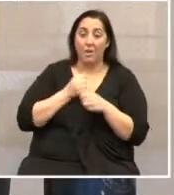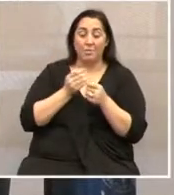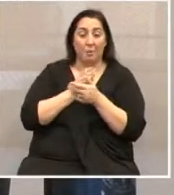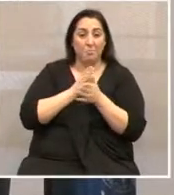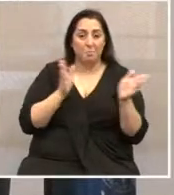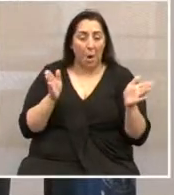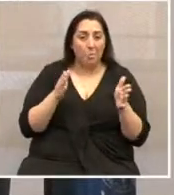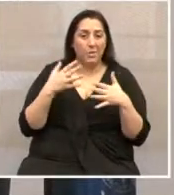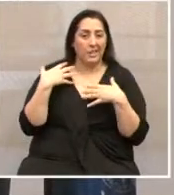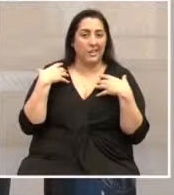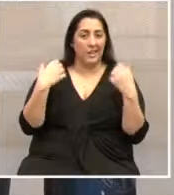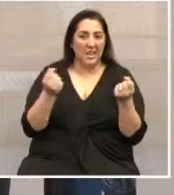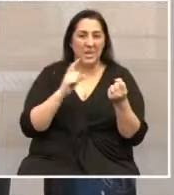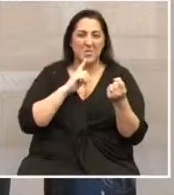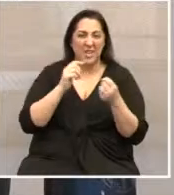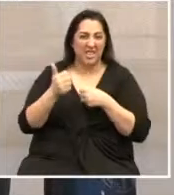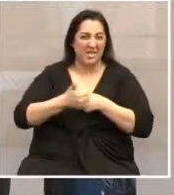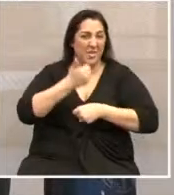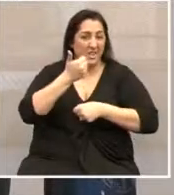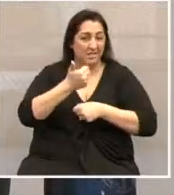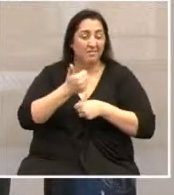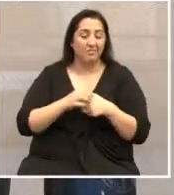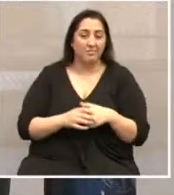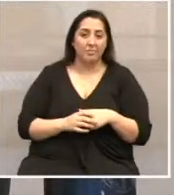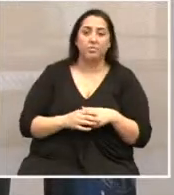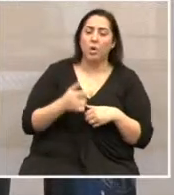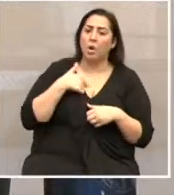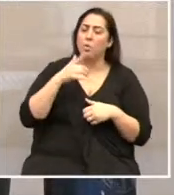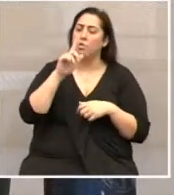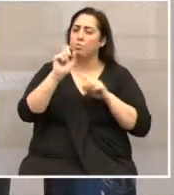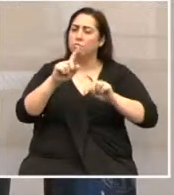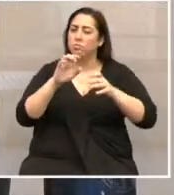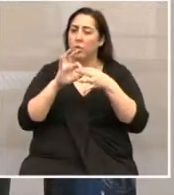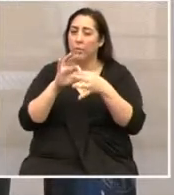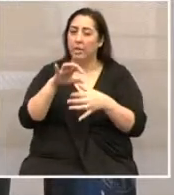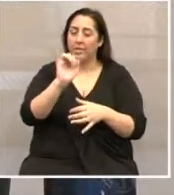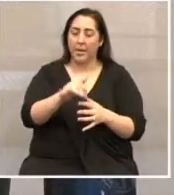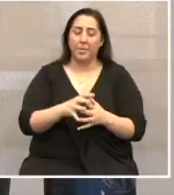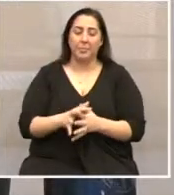to hit on that theme a little and ask you questions about that.